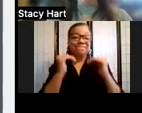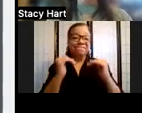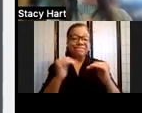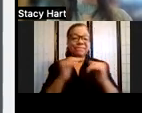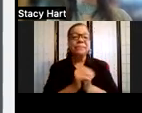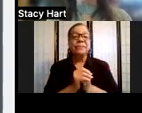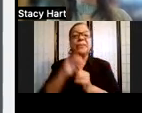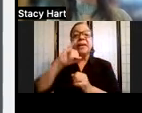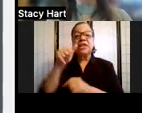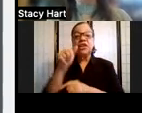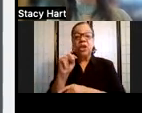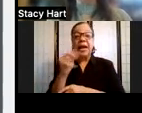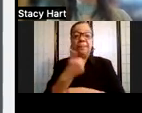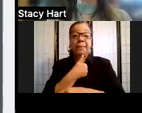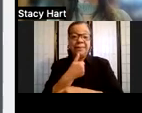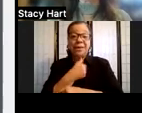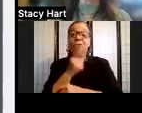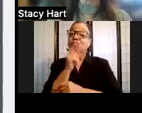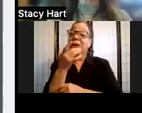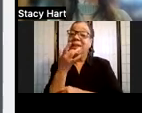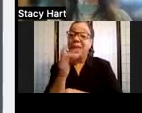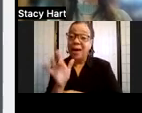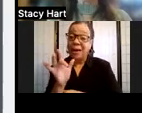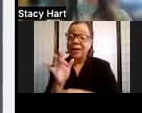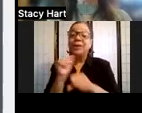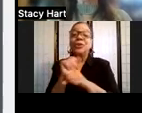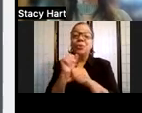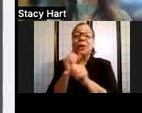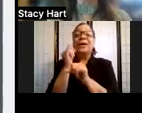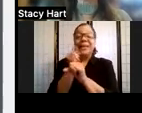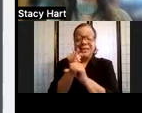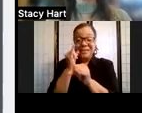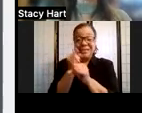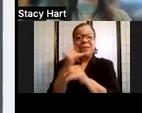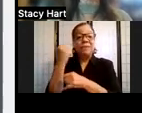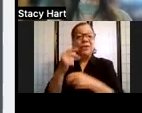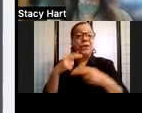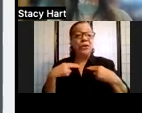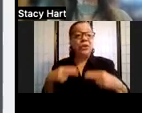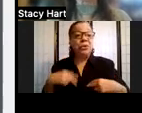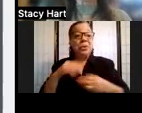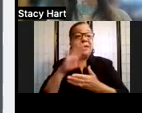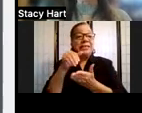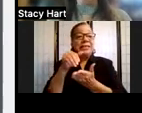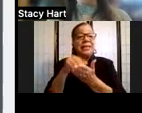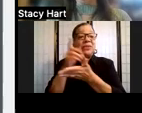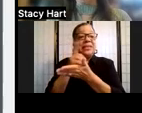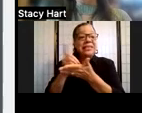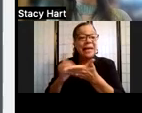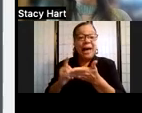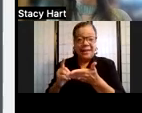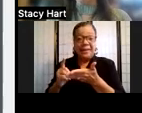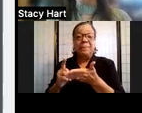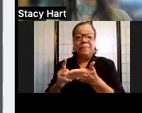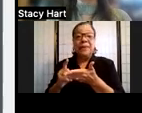Jan and I are very lucky to work at the Institute for Human-Centered Design, an educational design